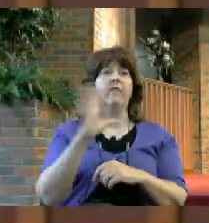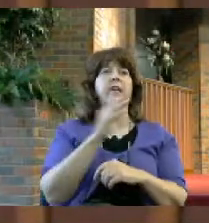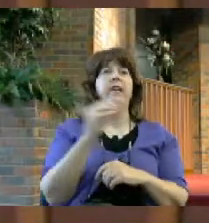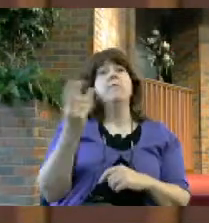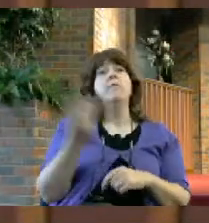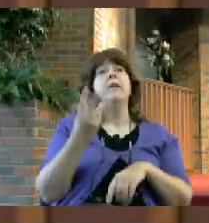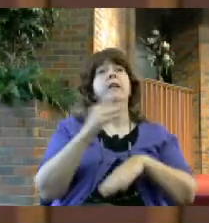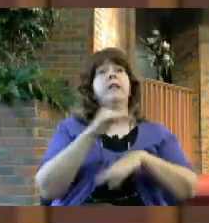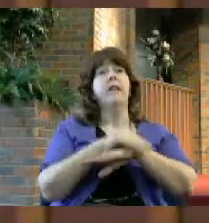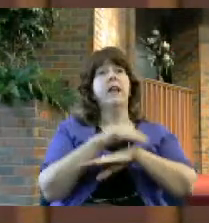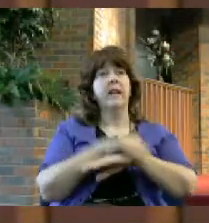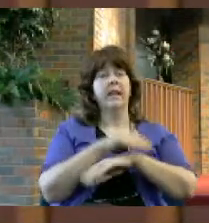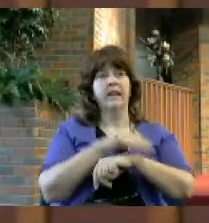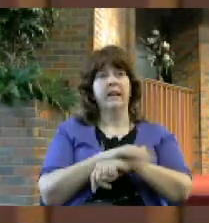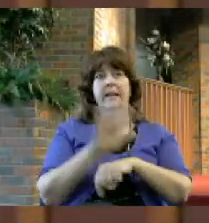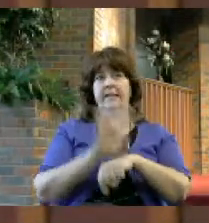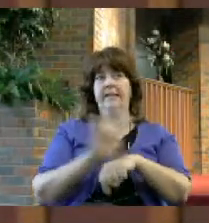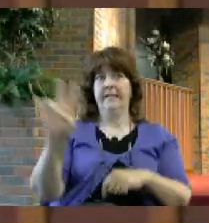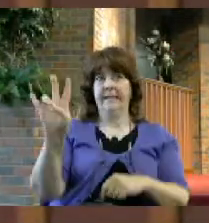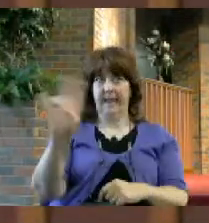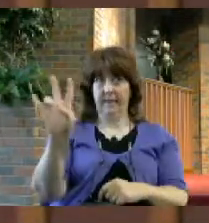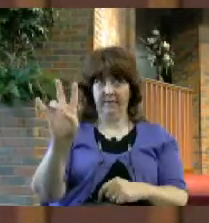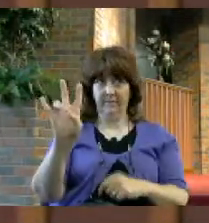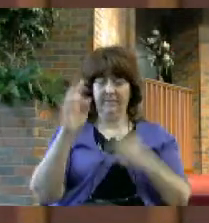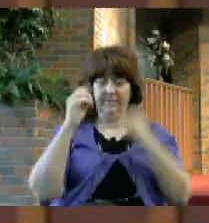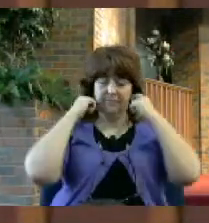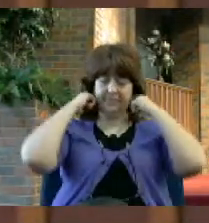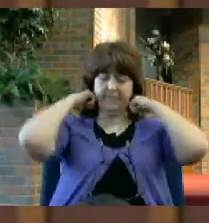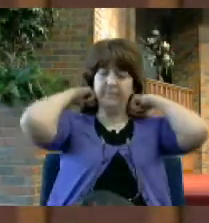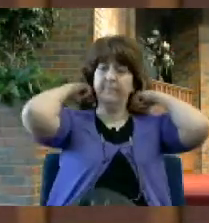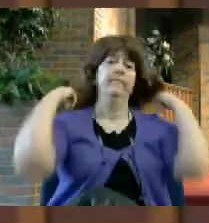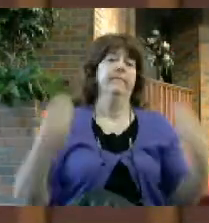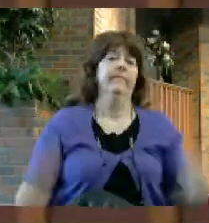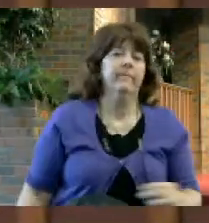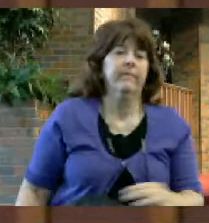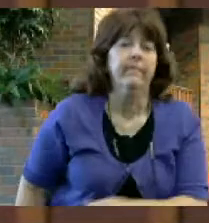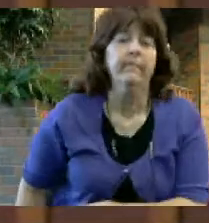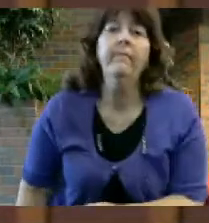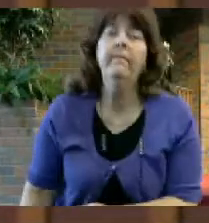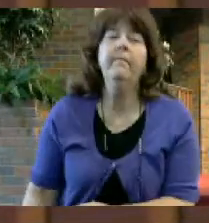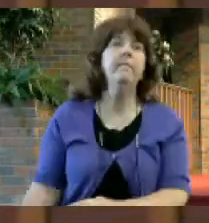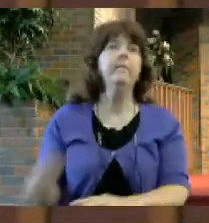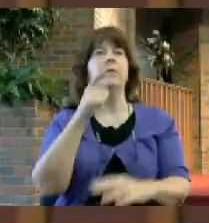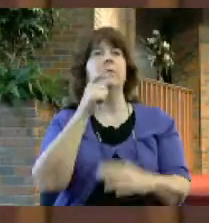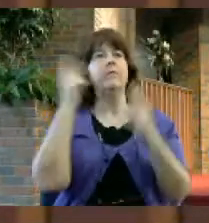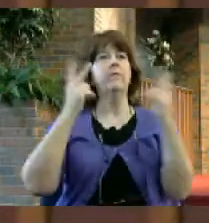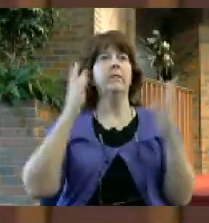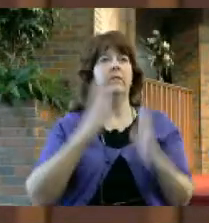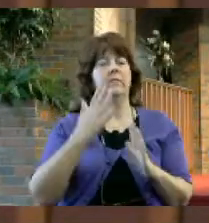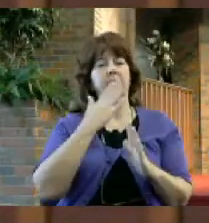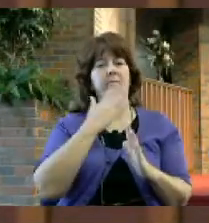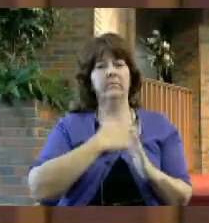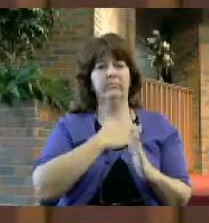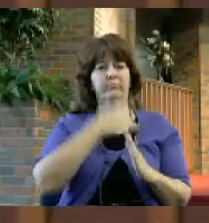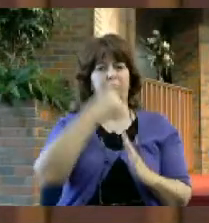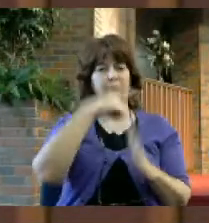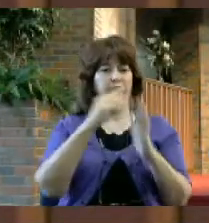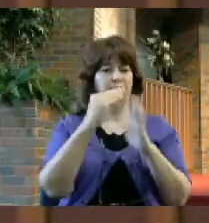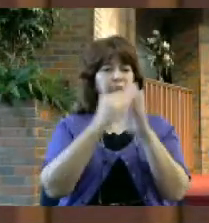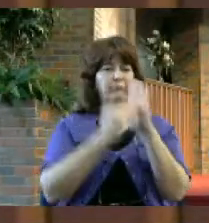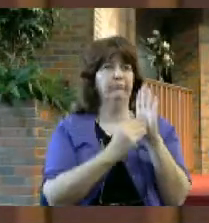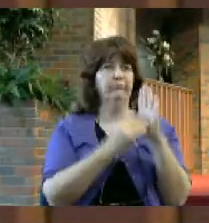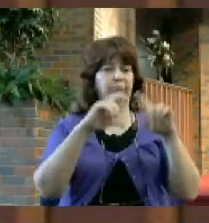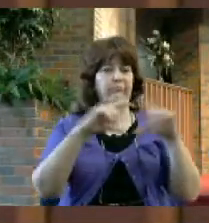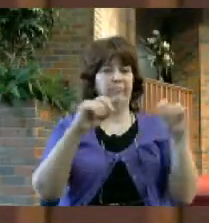on Wednesday nights at 7 p.m. And if you are visiting and don't mind filling out one of the blue cards, should be located on the backs of the pew in front of